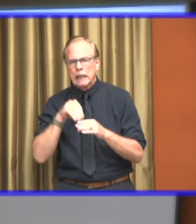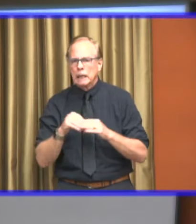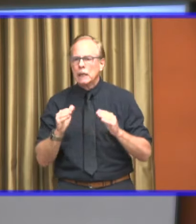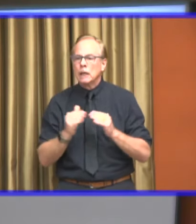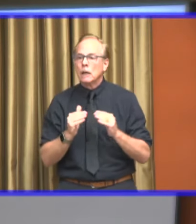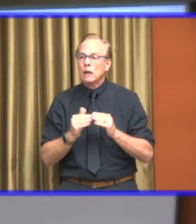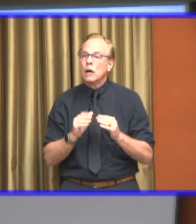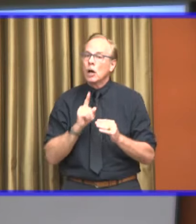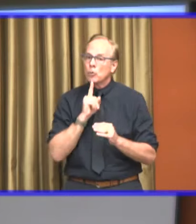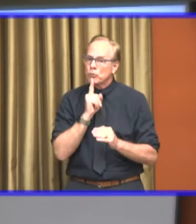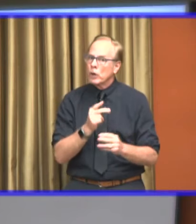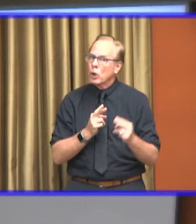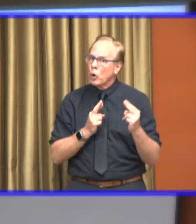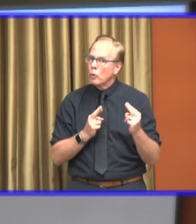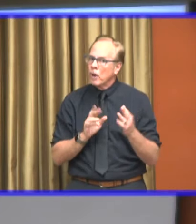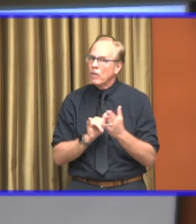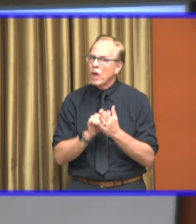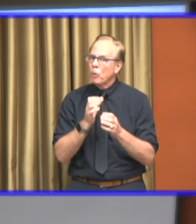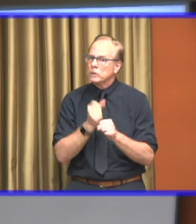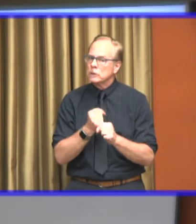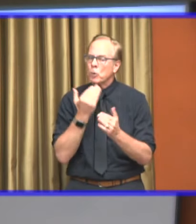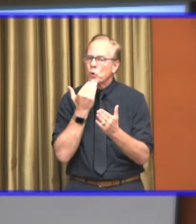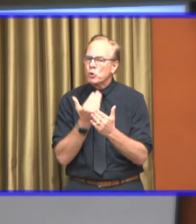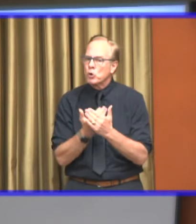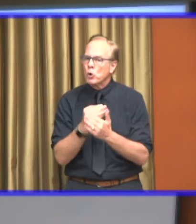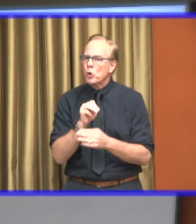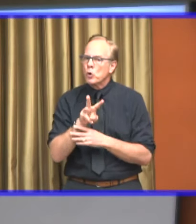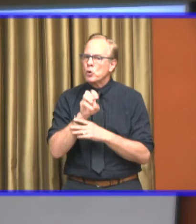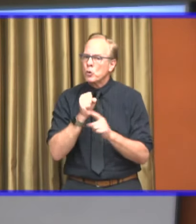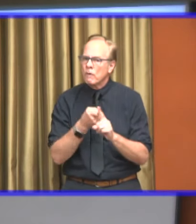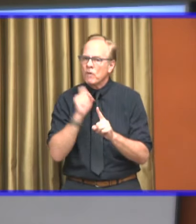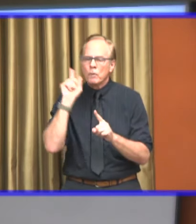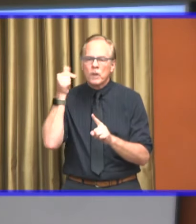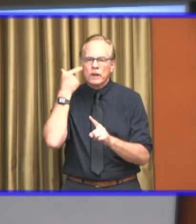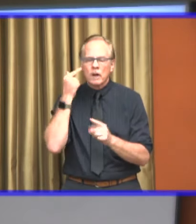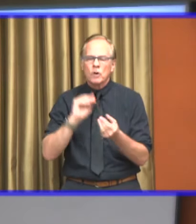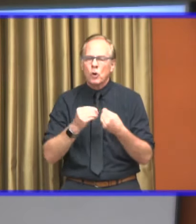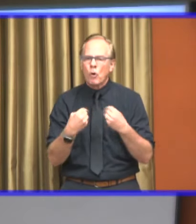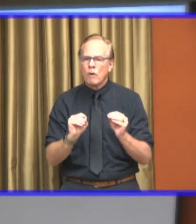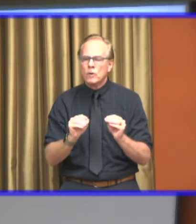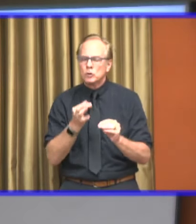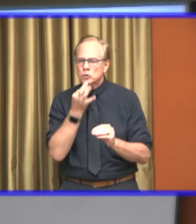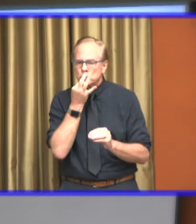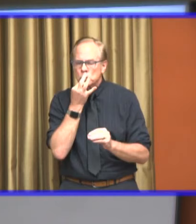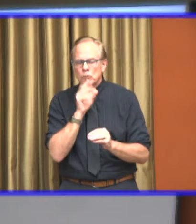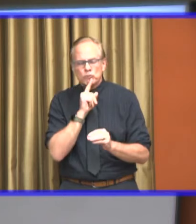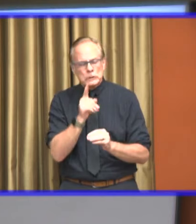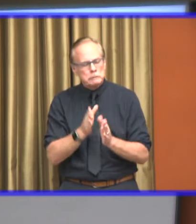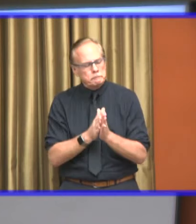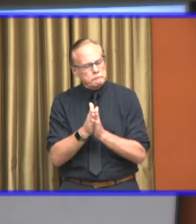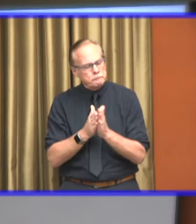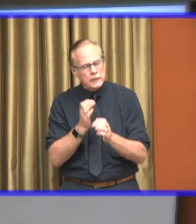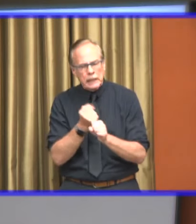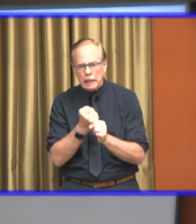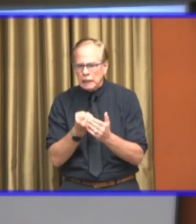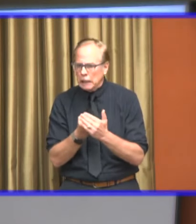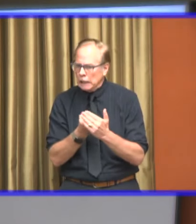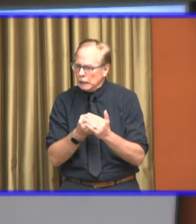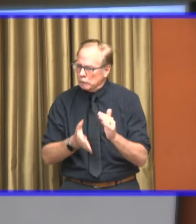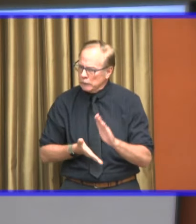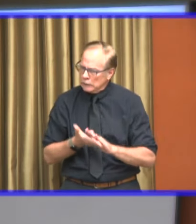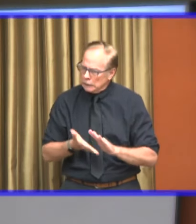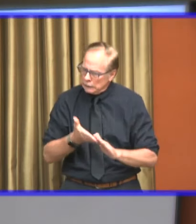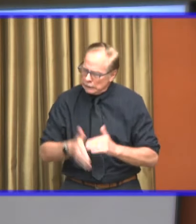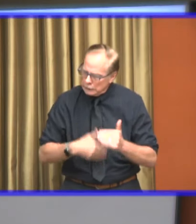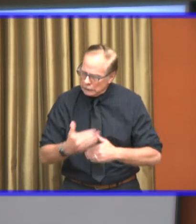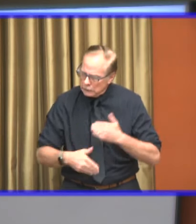I'm hopeful that we're going to get some good news out of the governor's office here real soon. I look forward to getting the economy going. I think the one thing that we may have